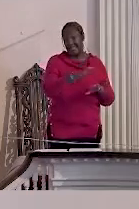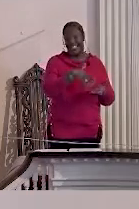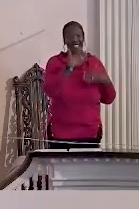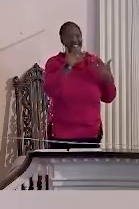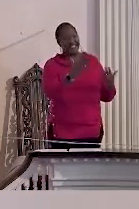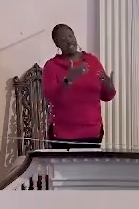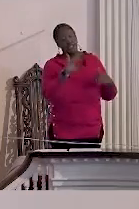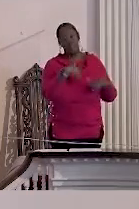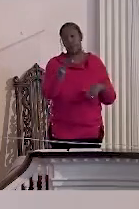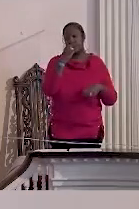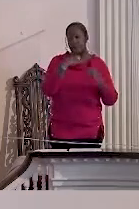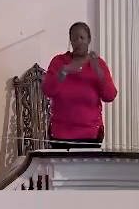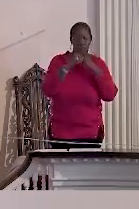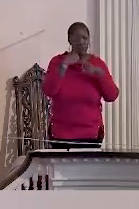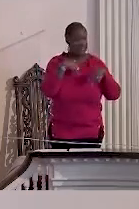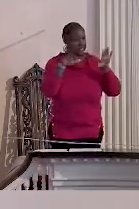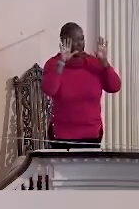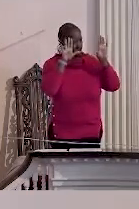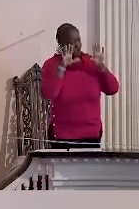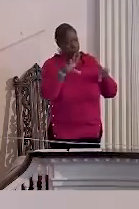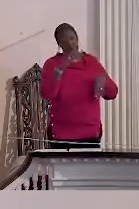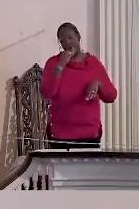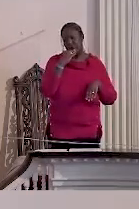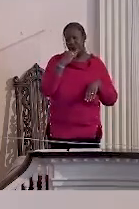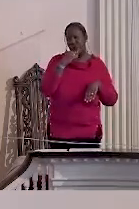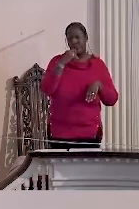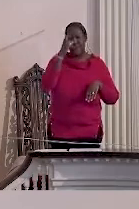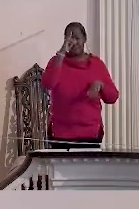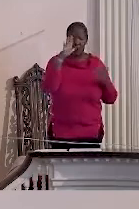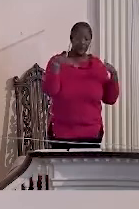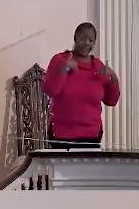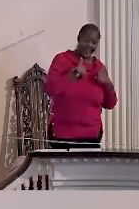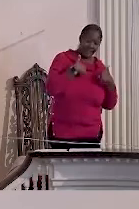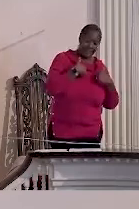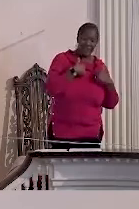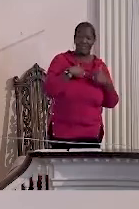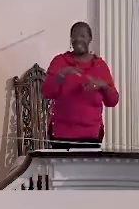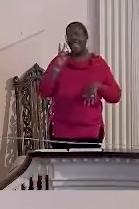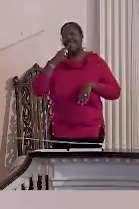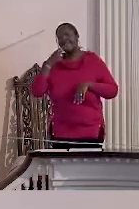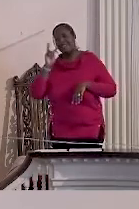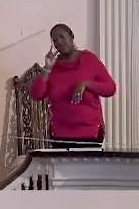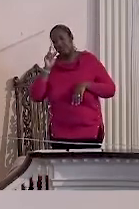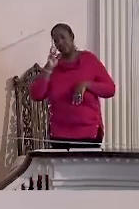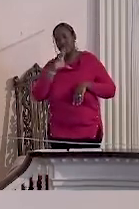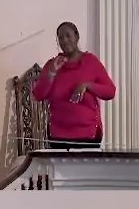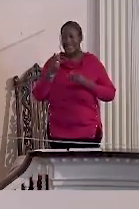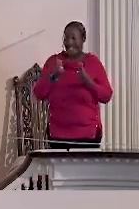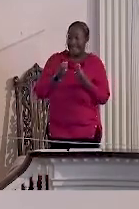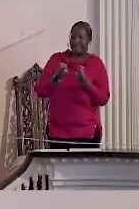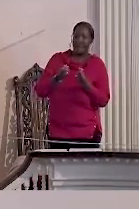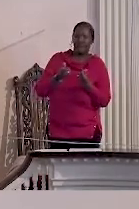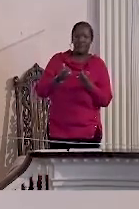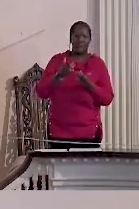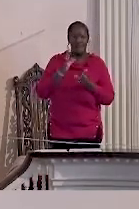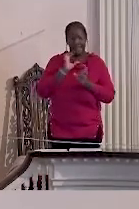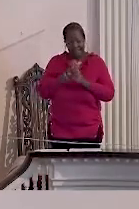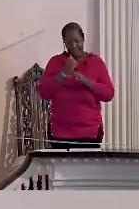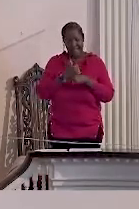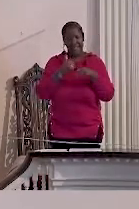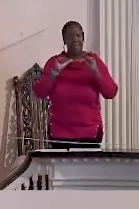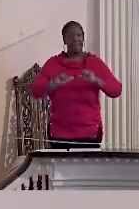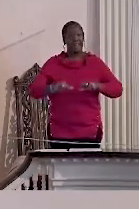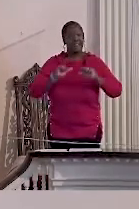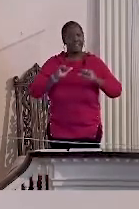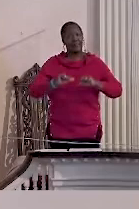food, this glorious, wonderful food, for the animals and the vegetables and the minerals that made it